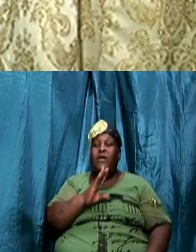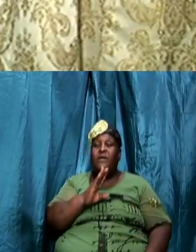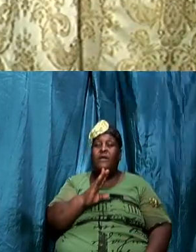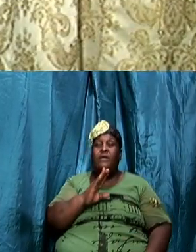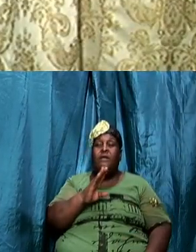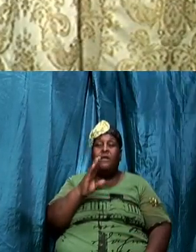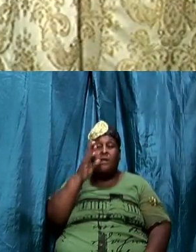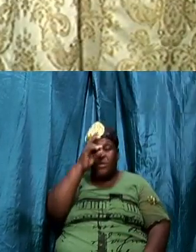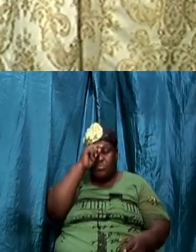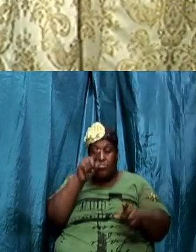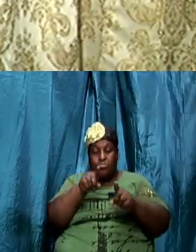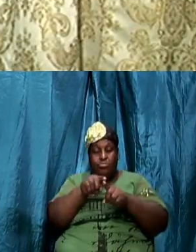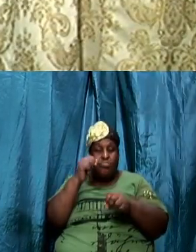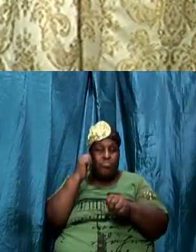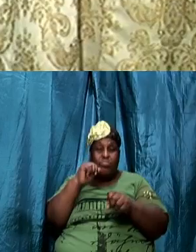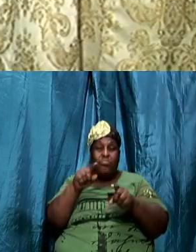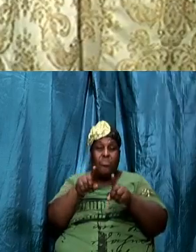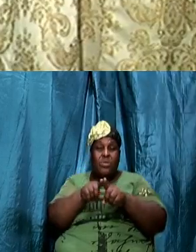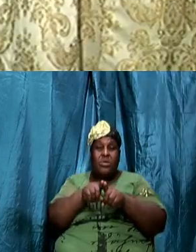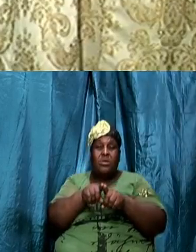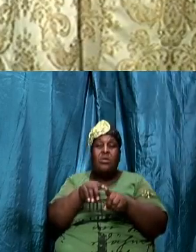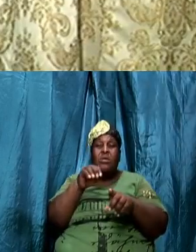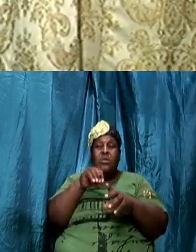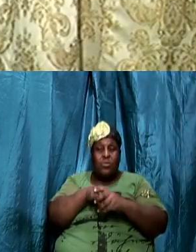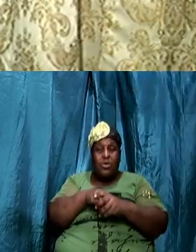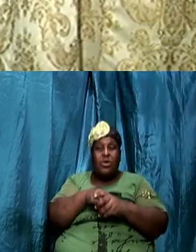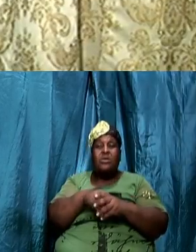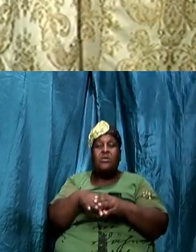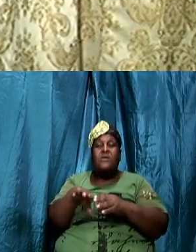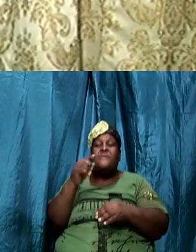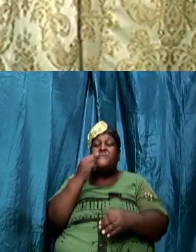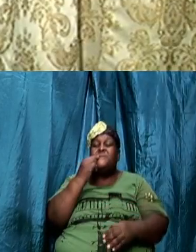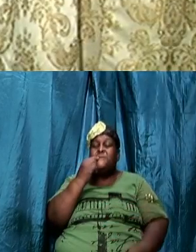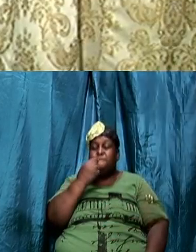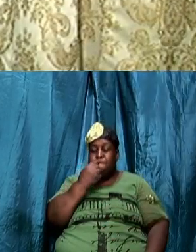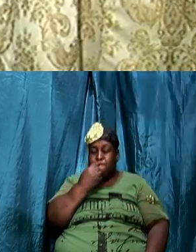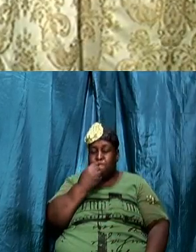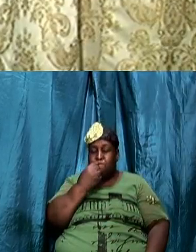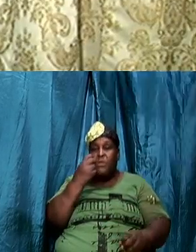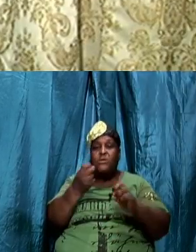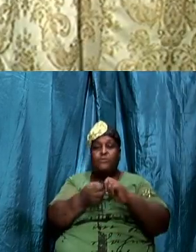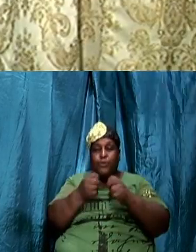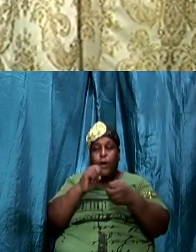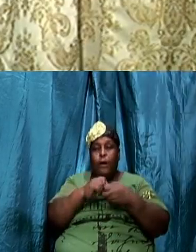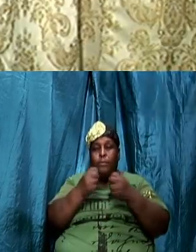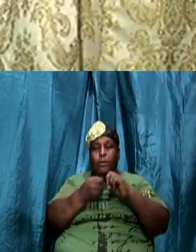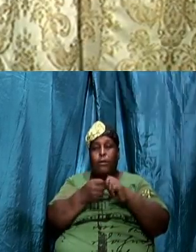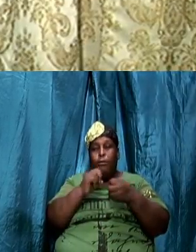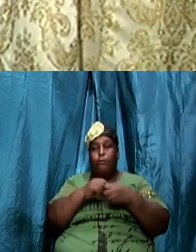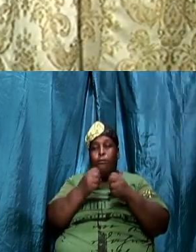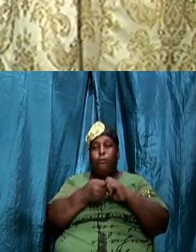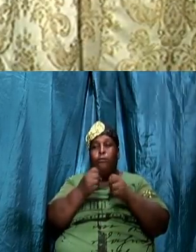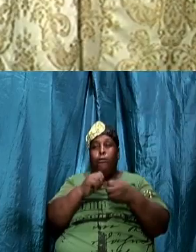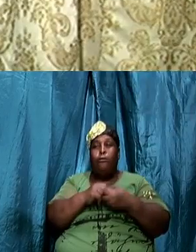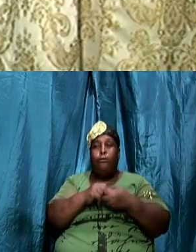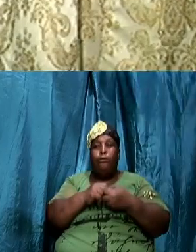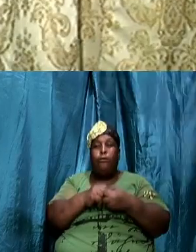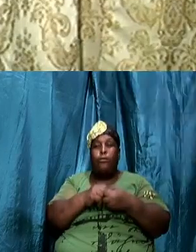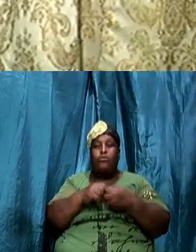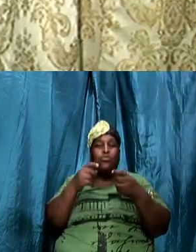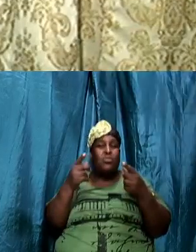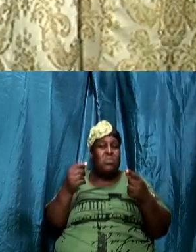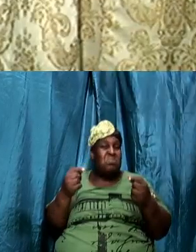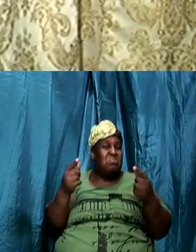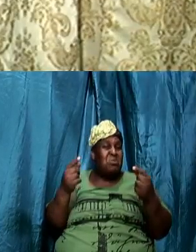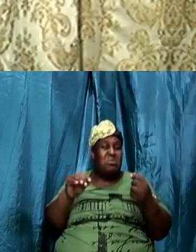brothers and sisters, we are in for trouble. We might be doing a death dance and we